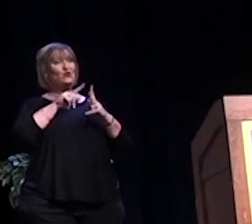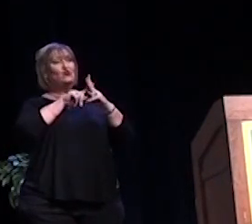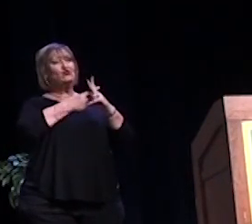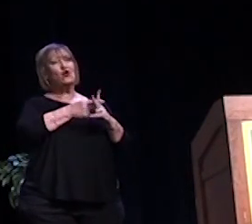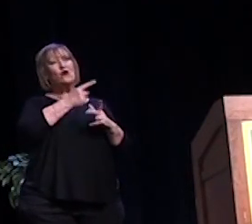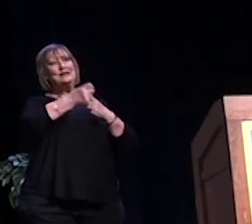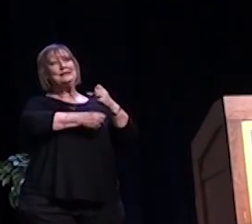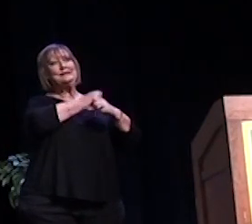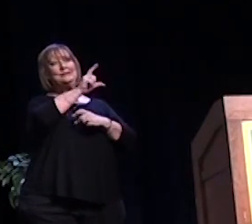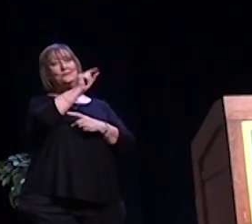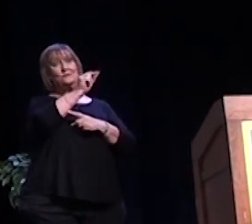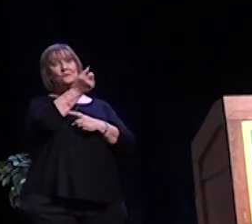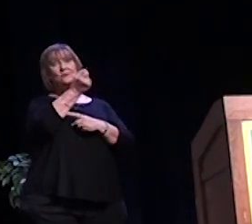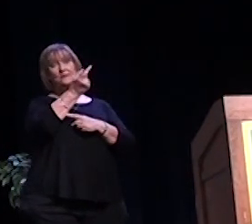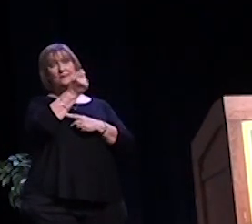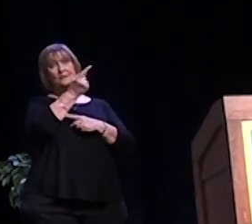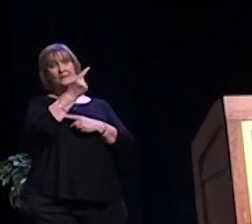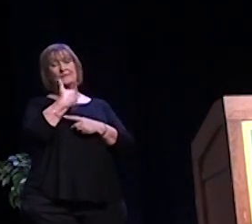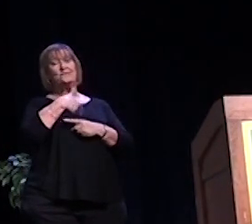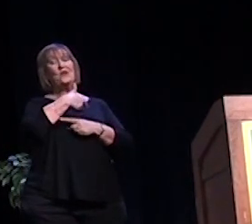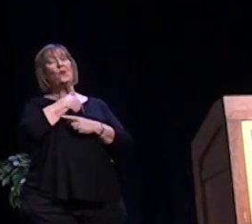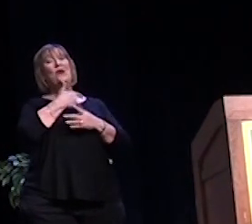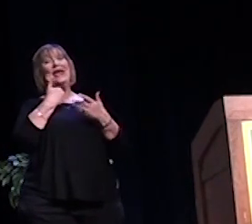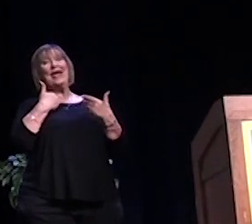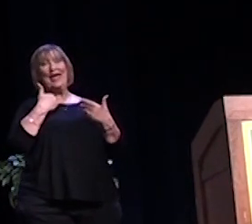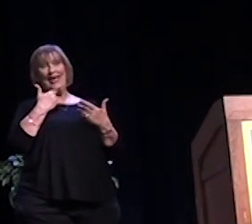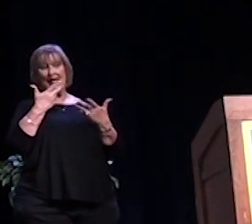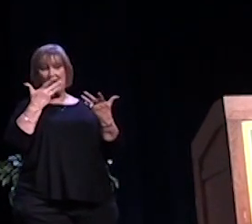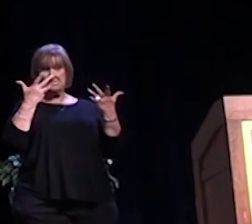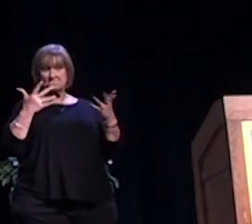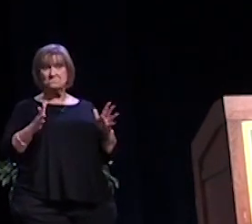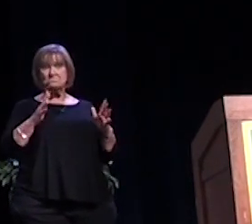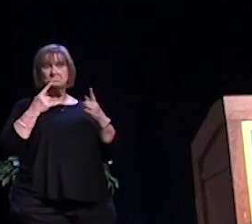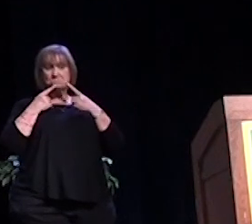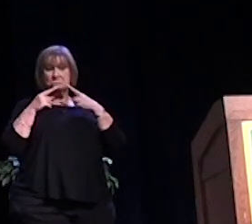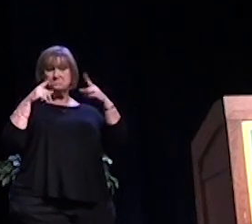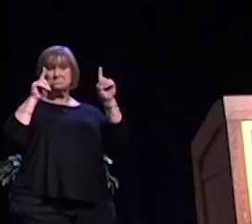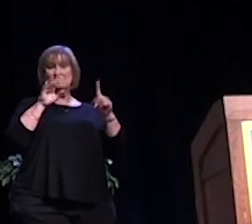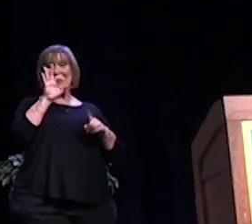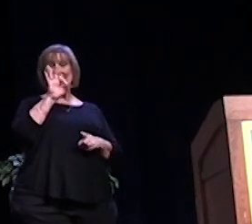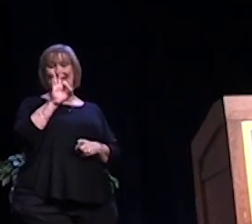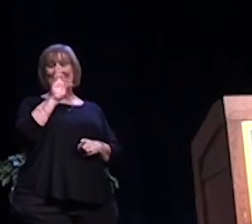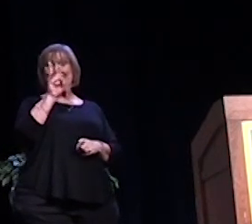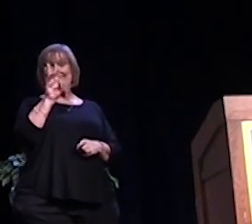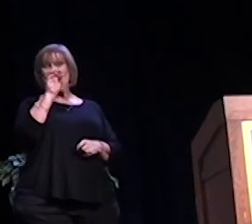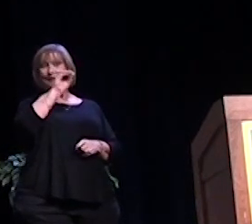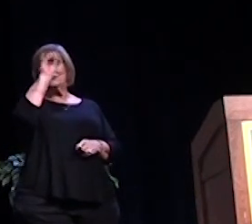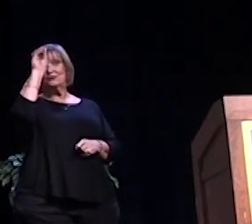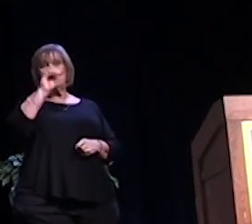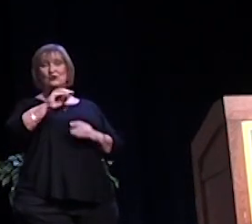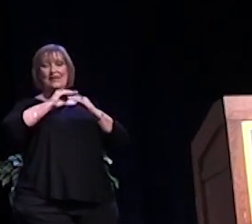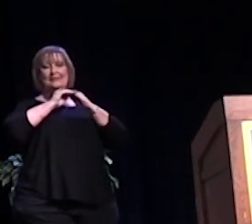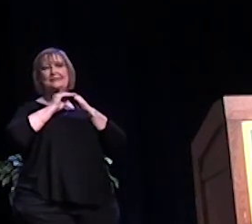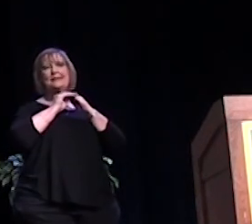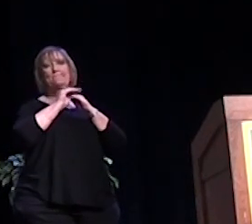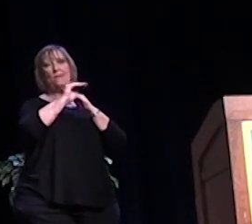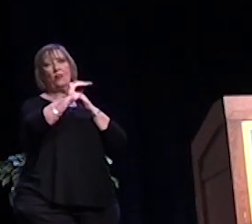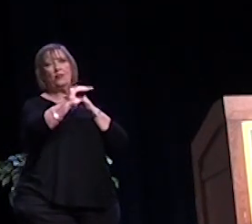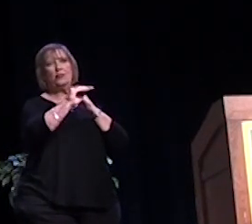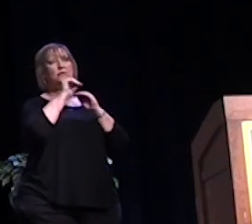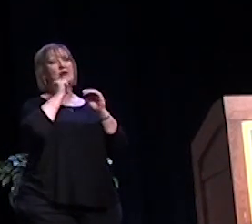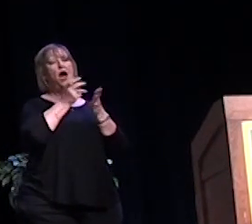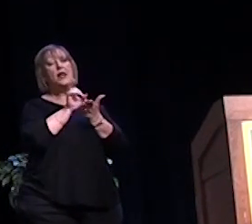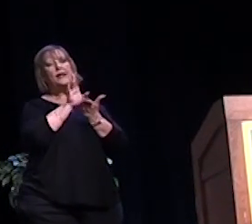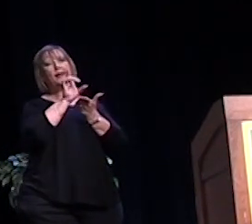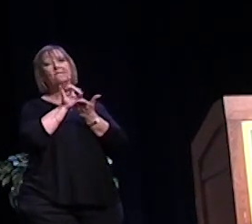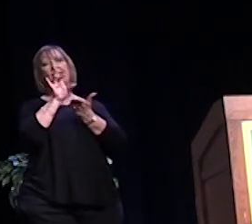and our organization has maintained a 96% housing stability rate, again, for some of these most vulnerable in